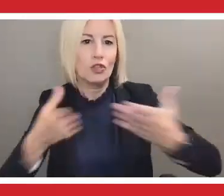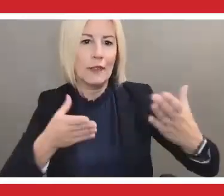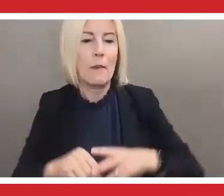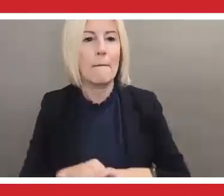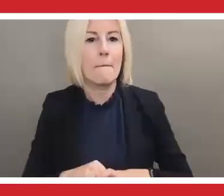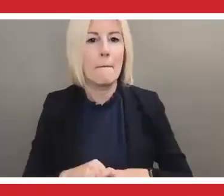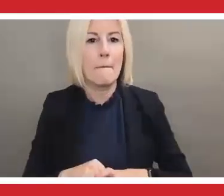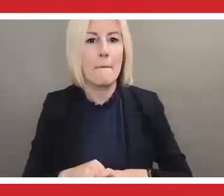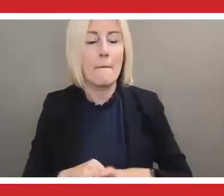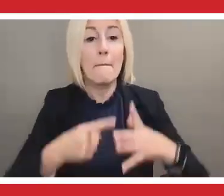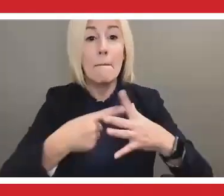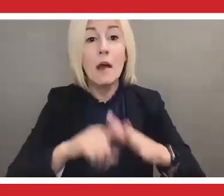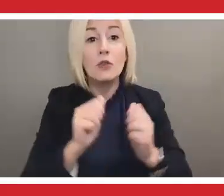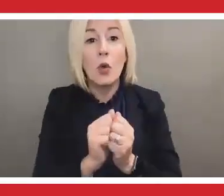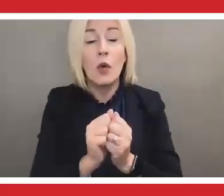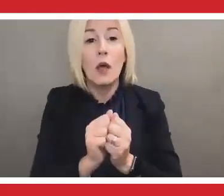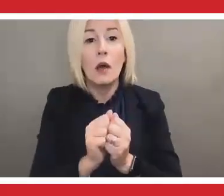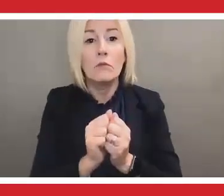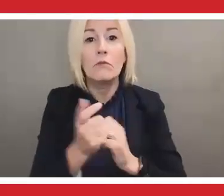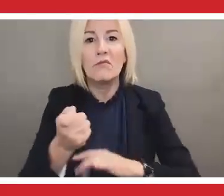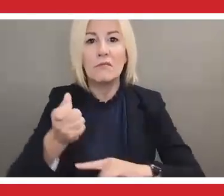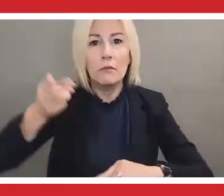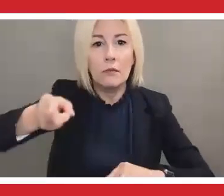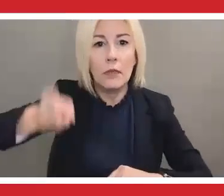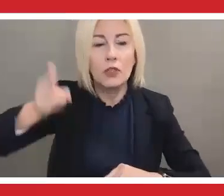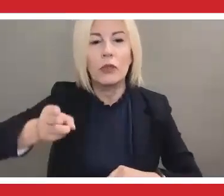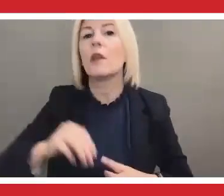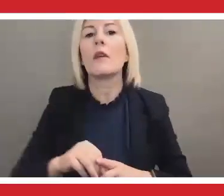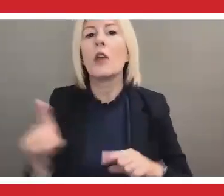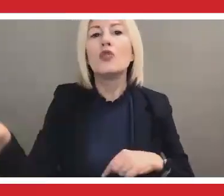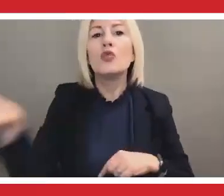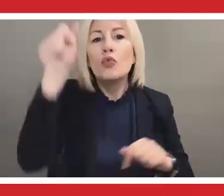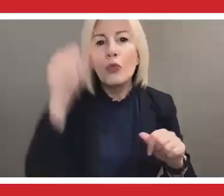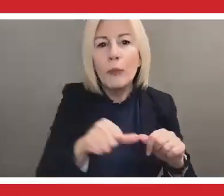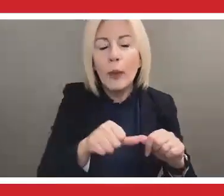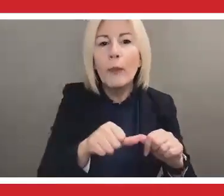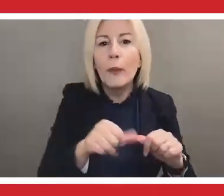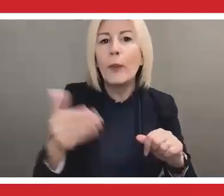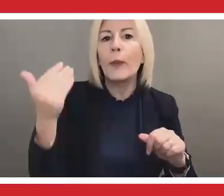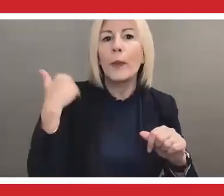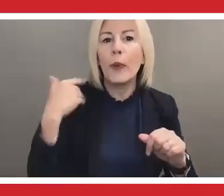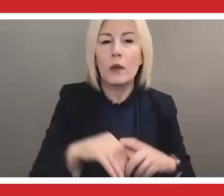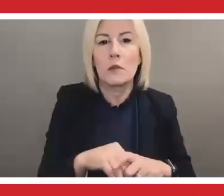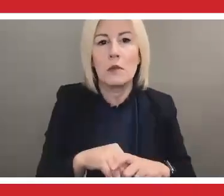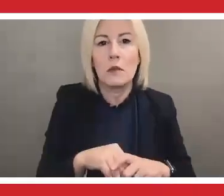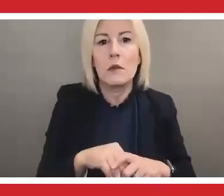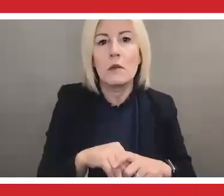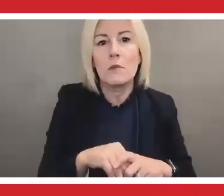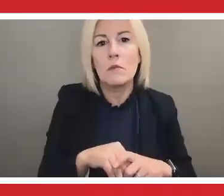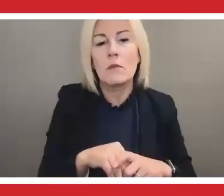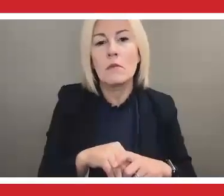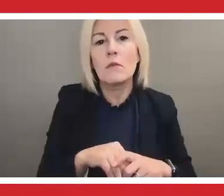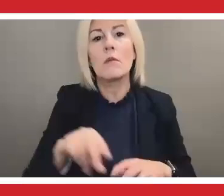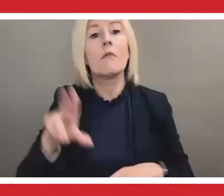will start with a bit of the history. As you may remember, last December, Poland was the proud host of the